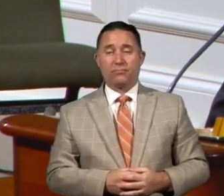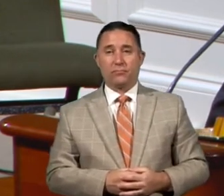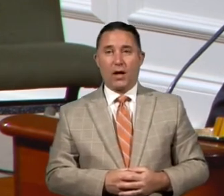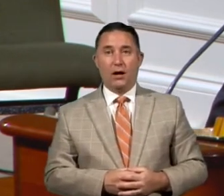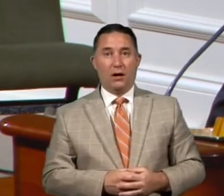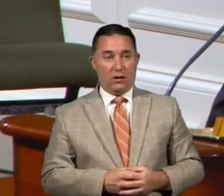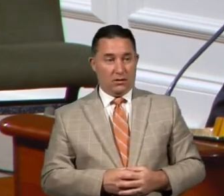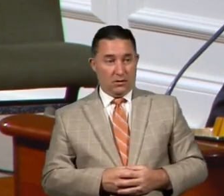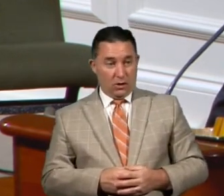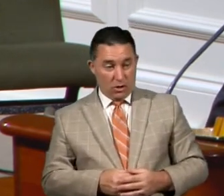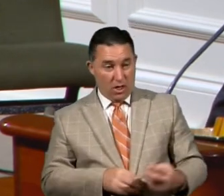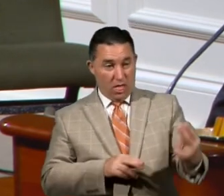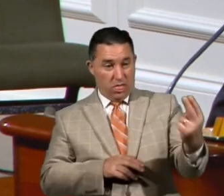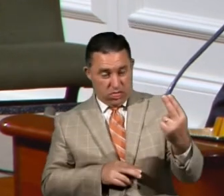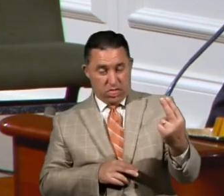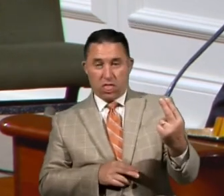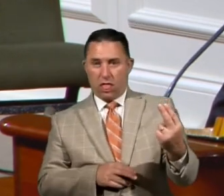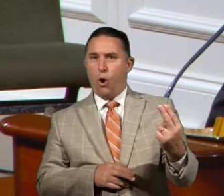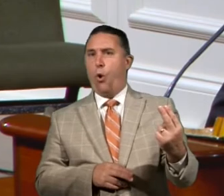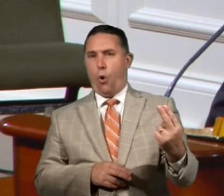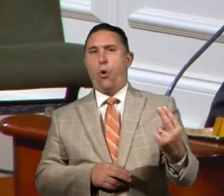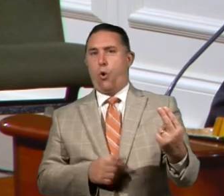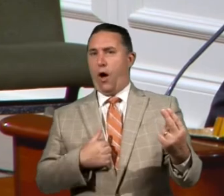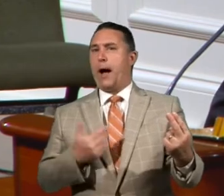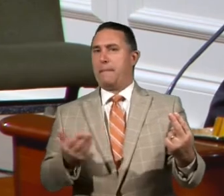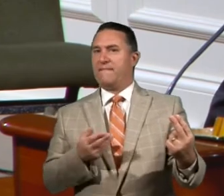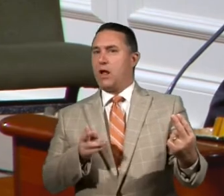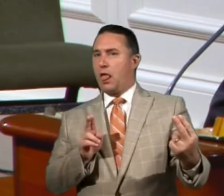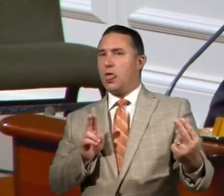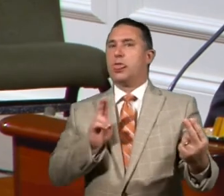You want to trade barbs? This is why I'm here.